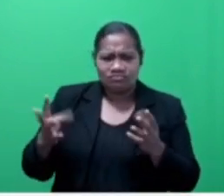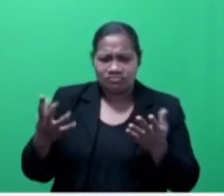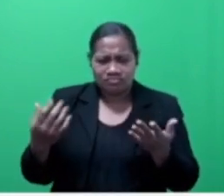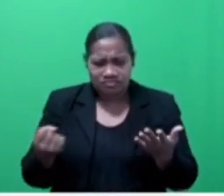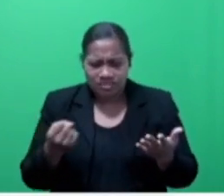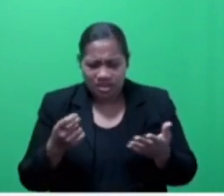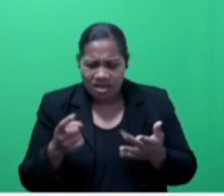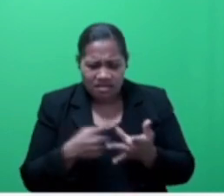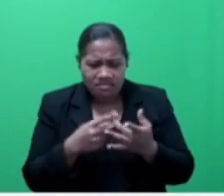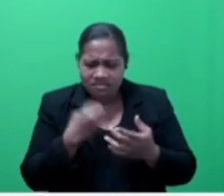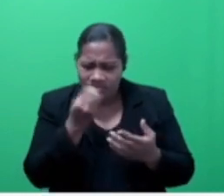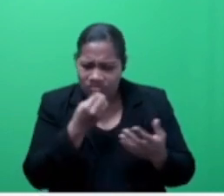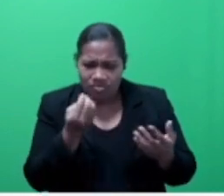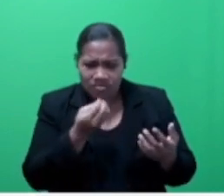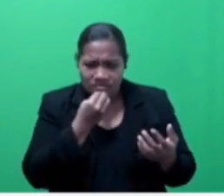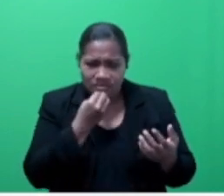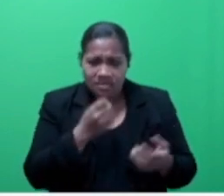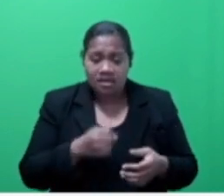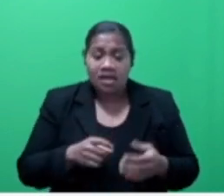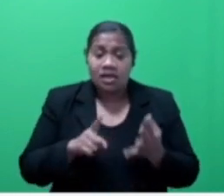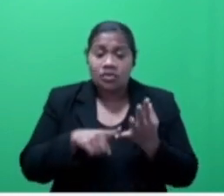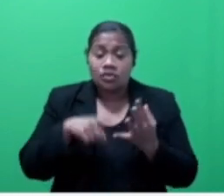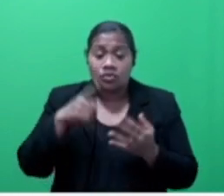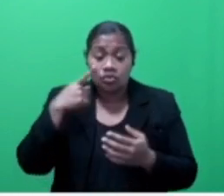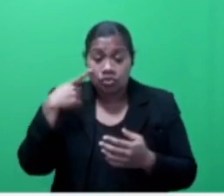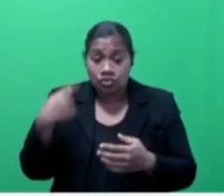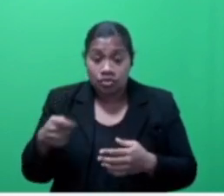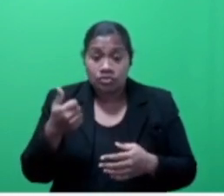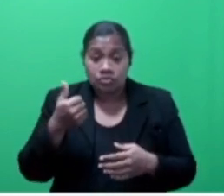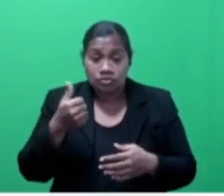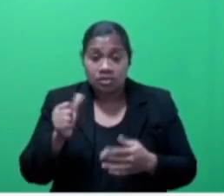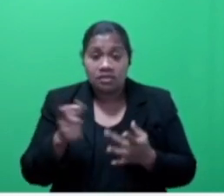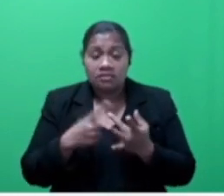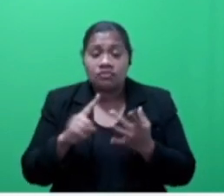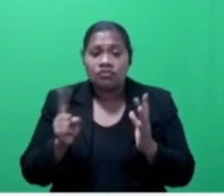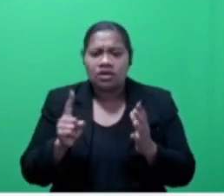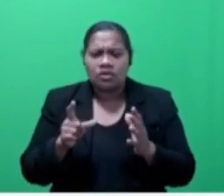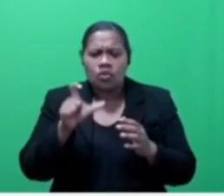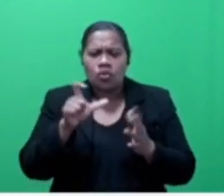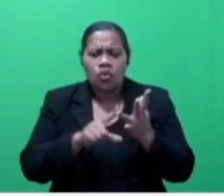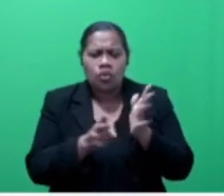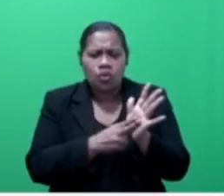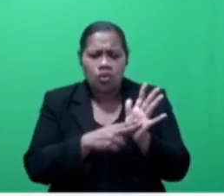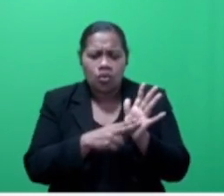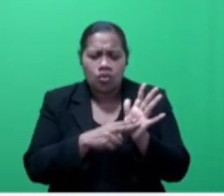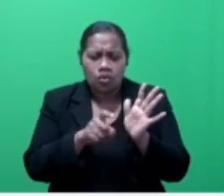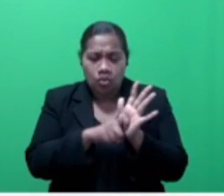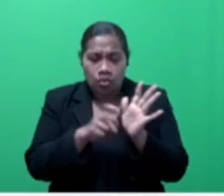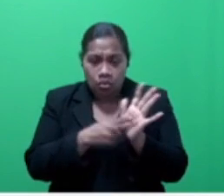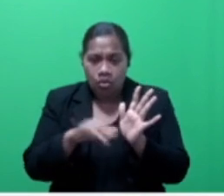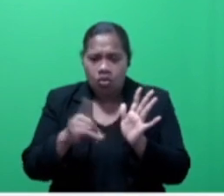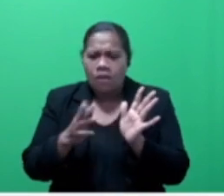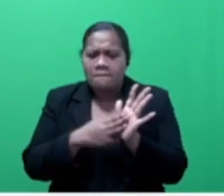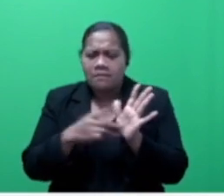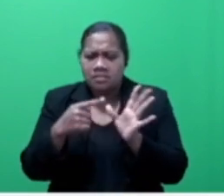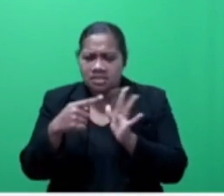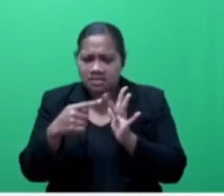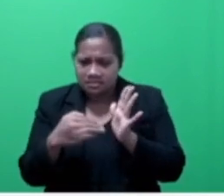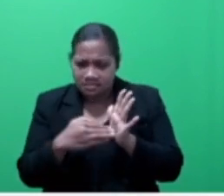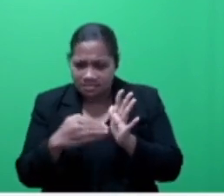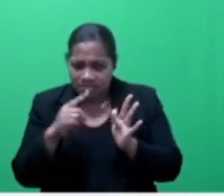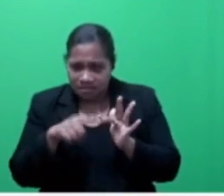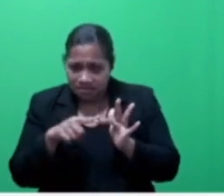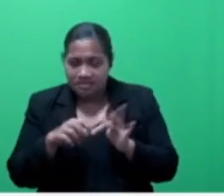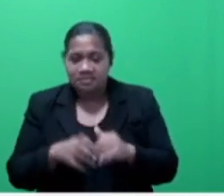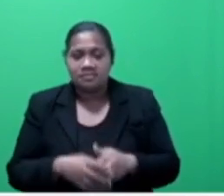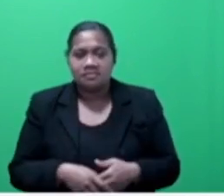also, Ukraine also produces a lot of corn. The alternative to wheat is corn or maize. Central American countries grow it,